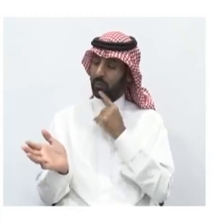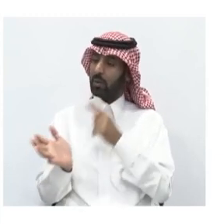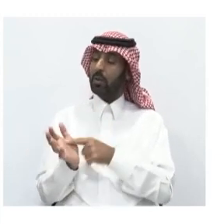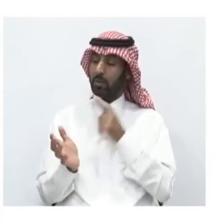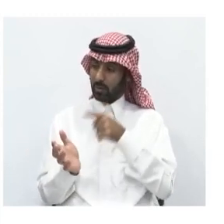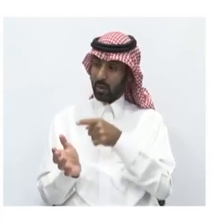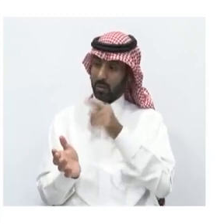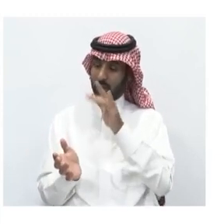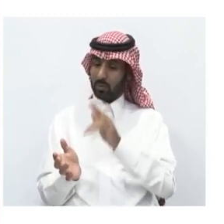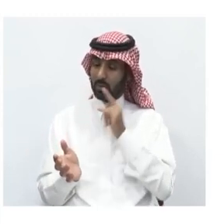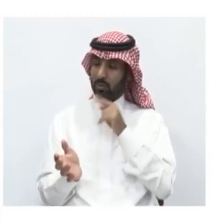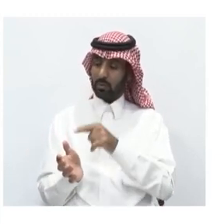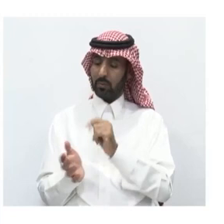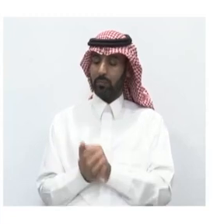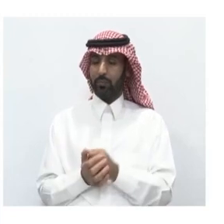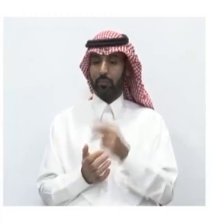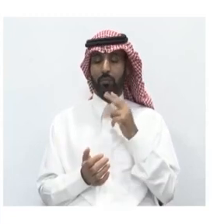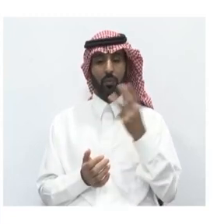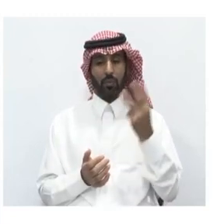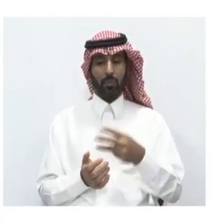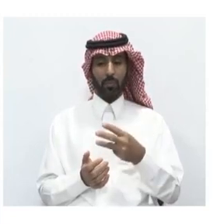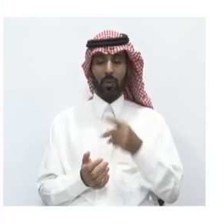seat. Your seat is number 3, not